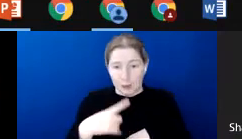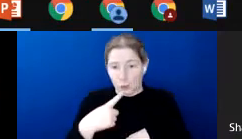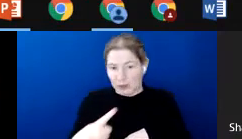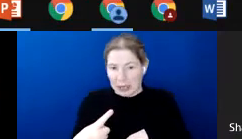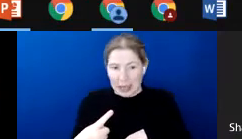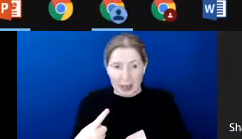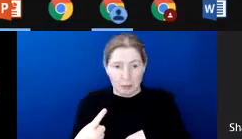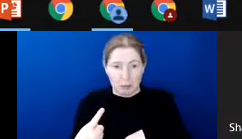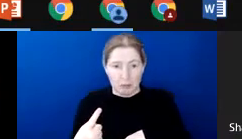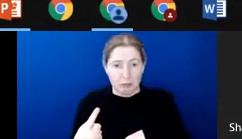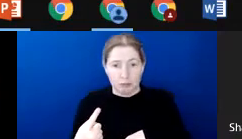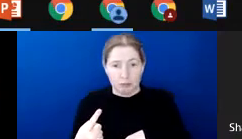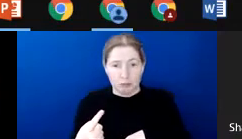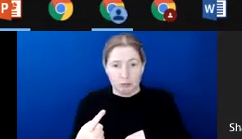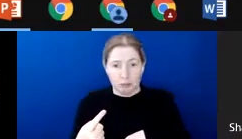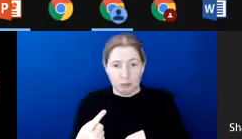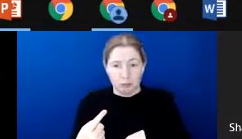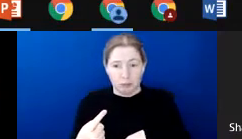need to